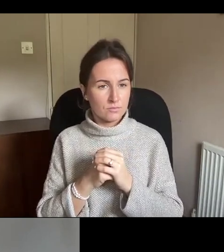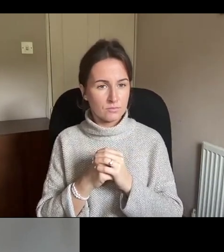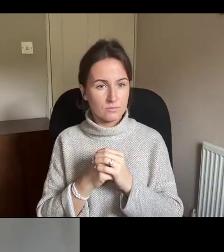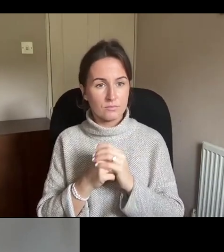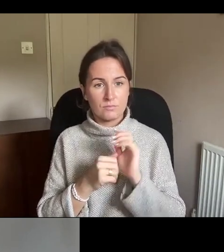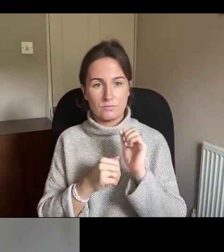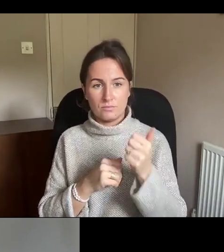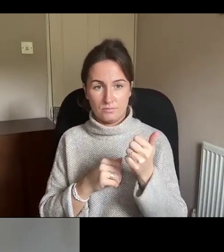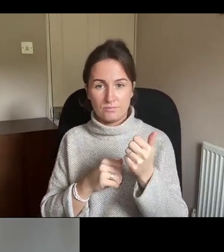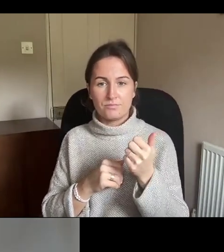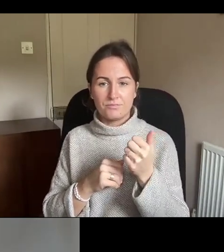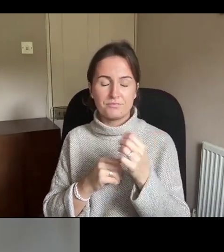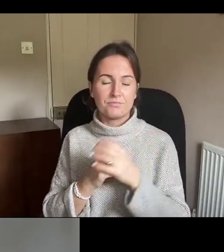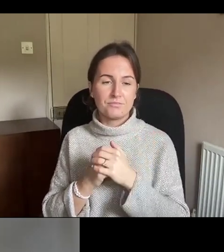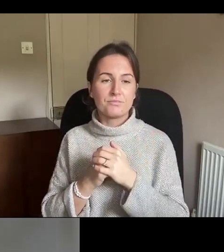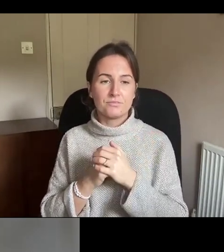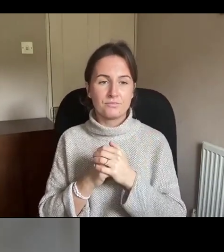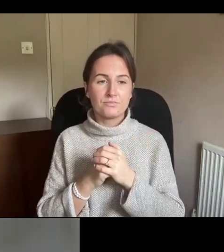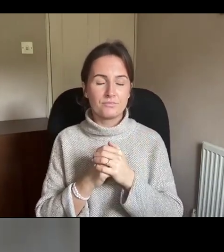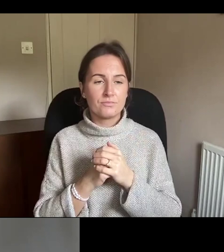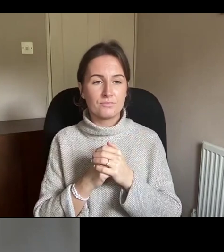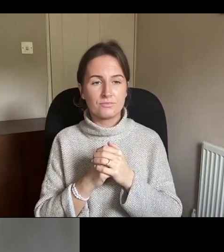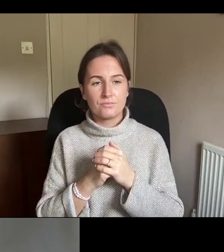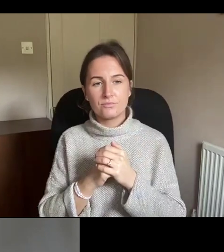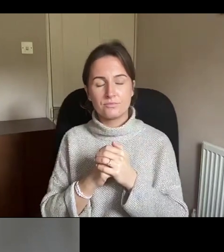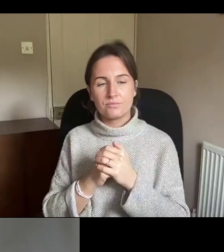Okay, great. Well, hopefully